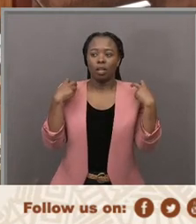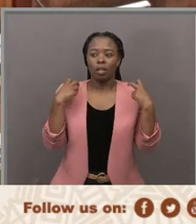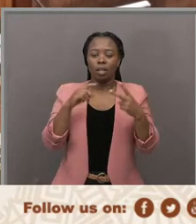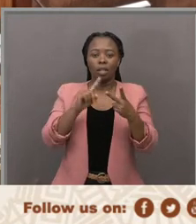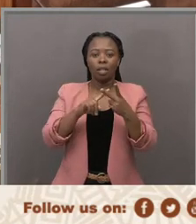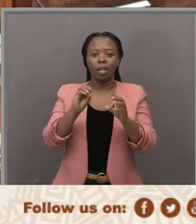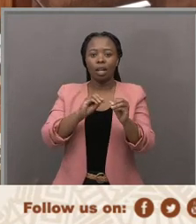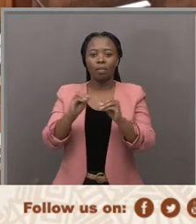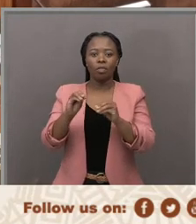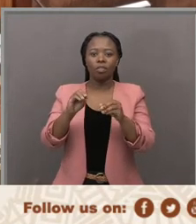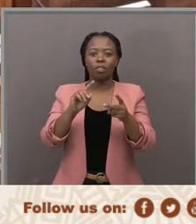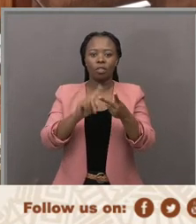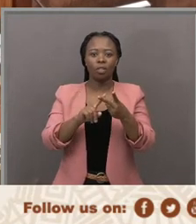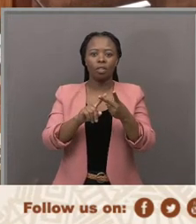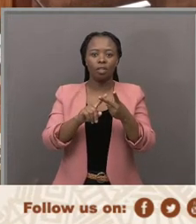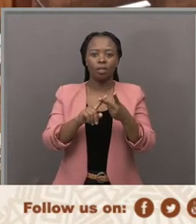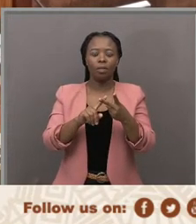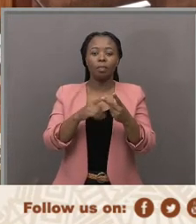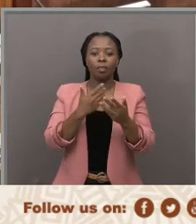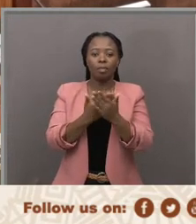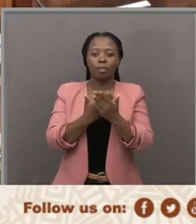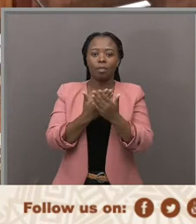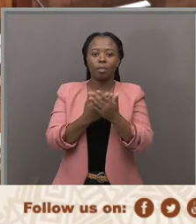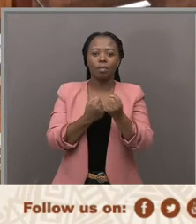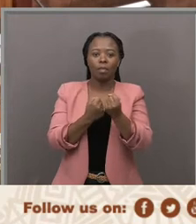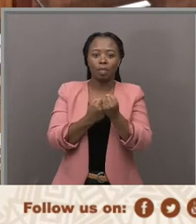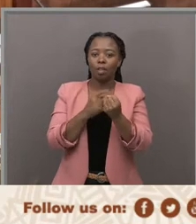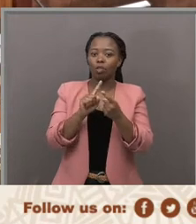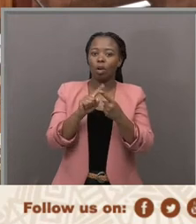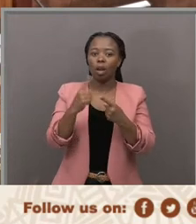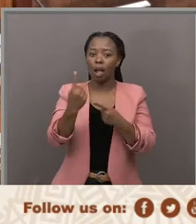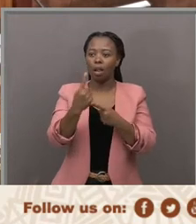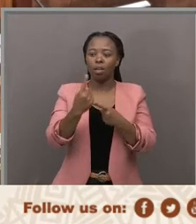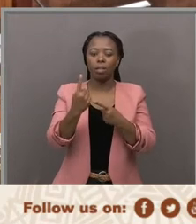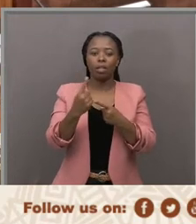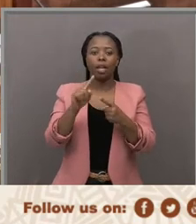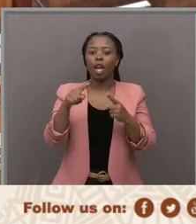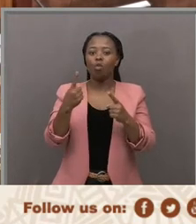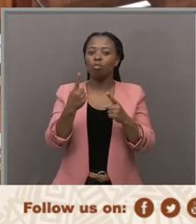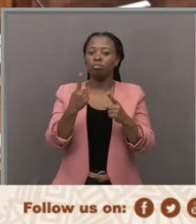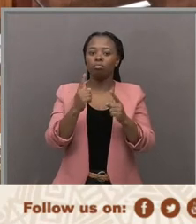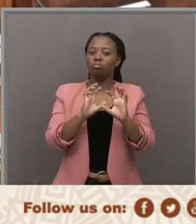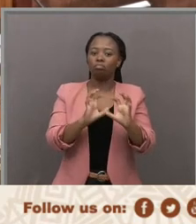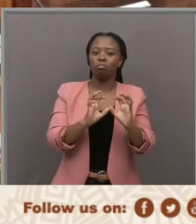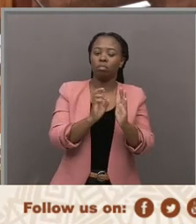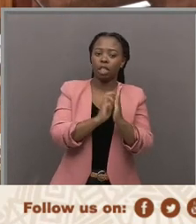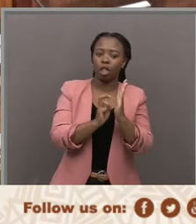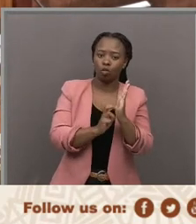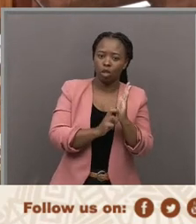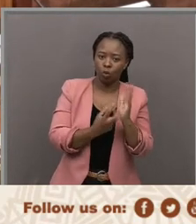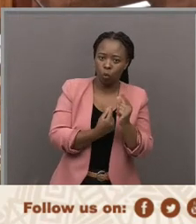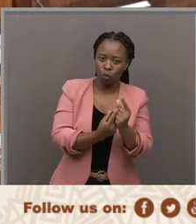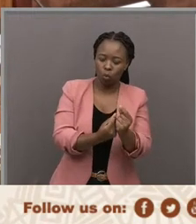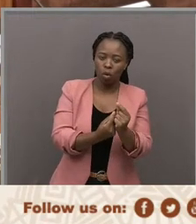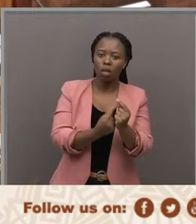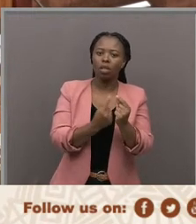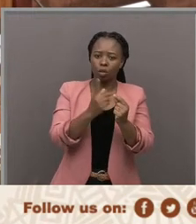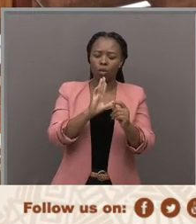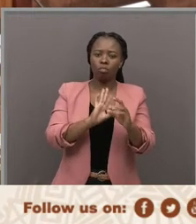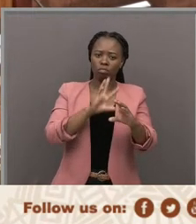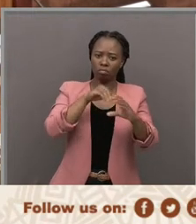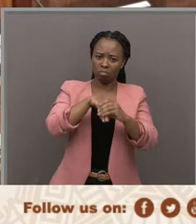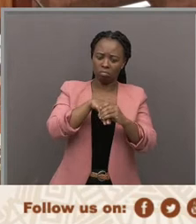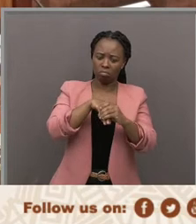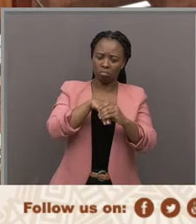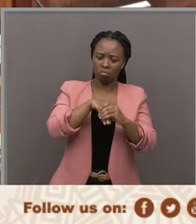have their role, but they alone cannot enforce regulations. They cannot enforce health protocols.